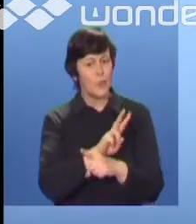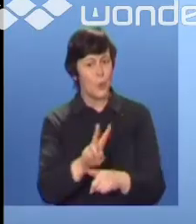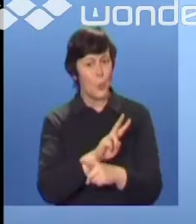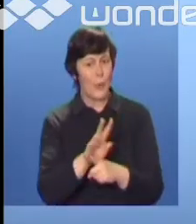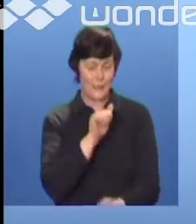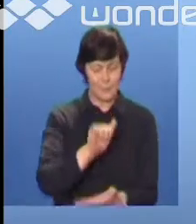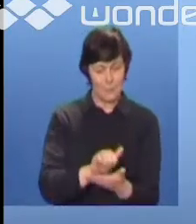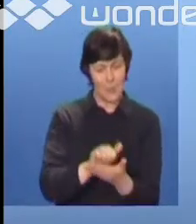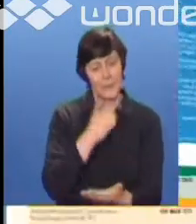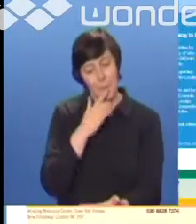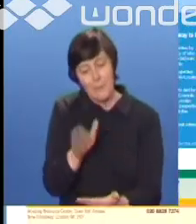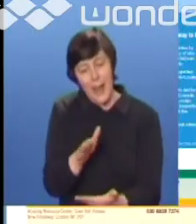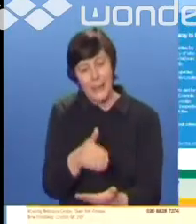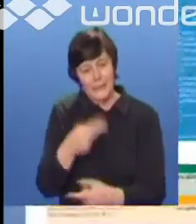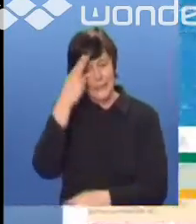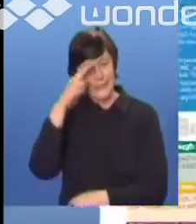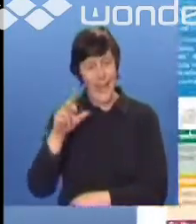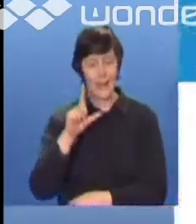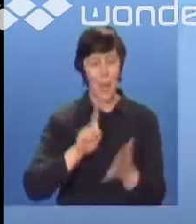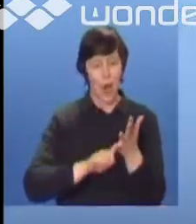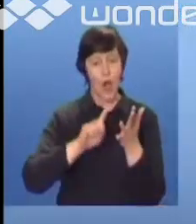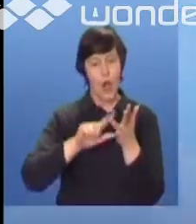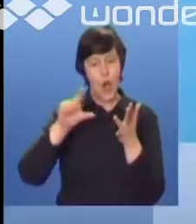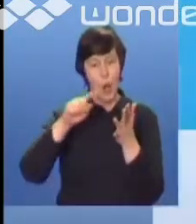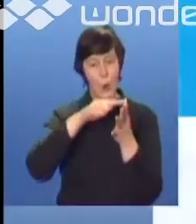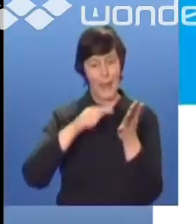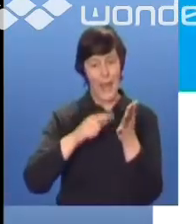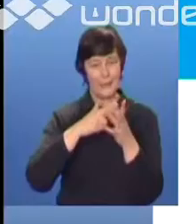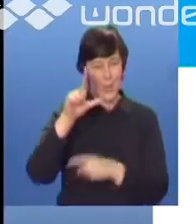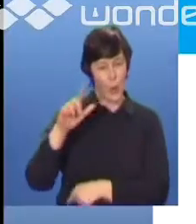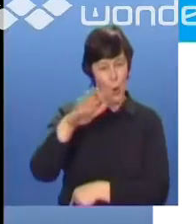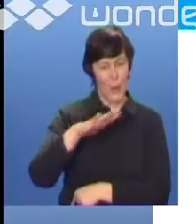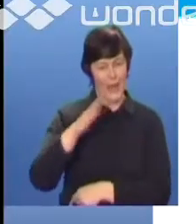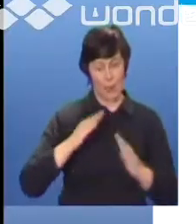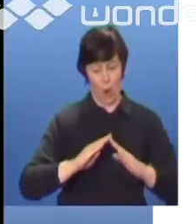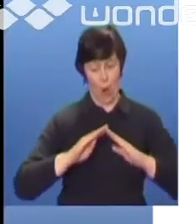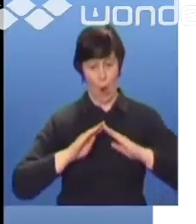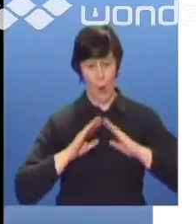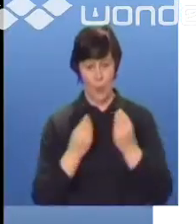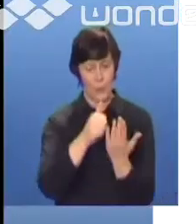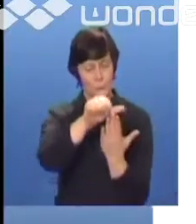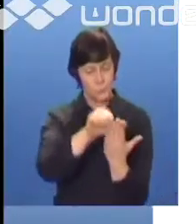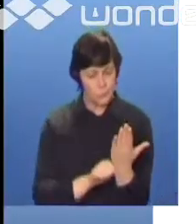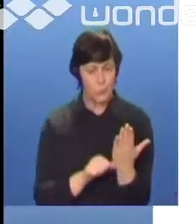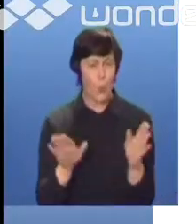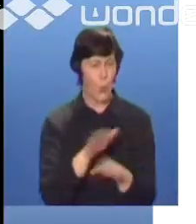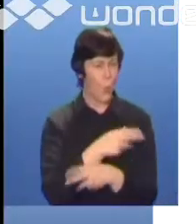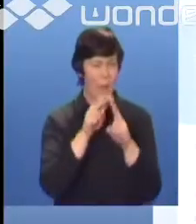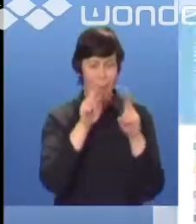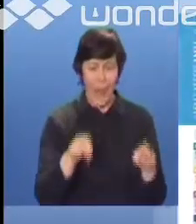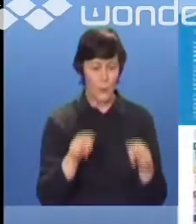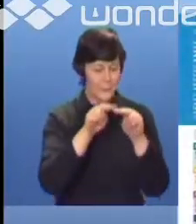called Locata Home, which advertises virtually all of the currently available council and housing association properties within the